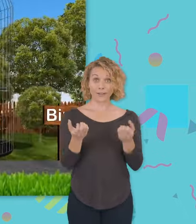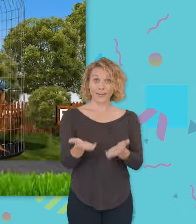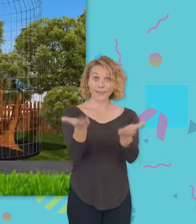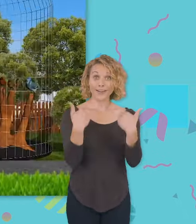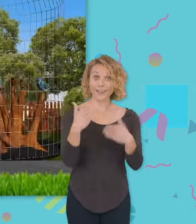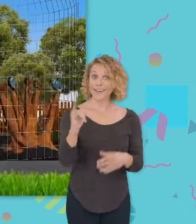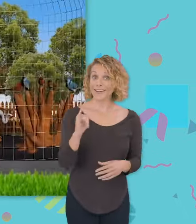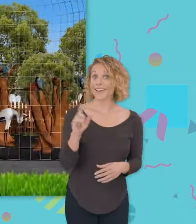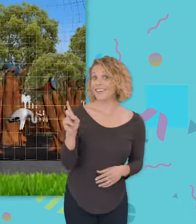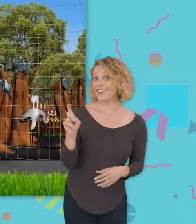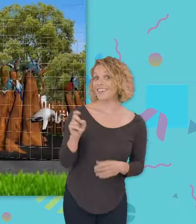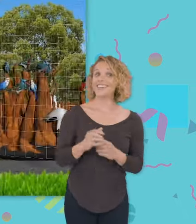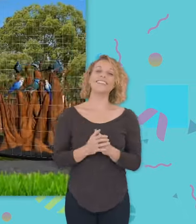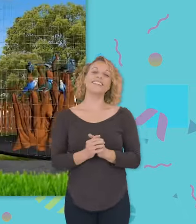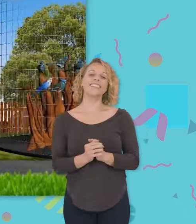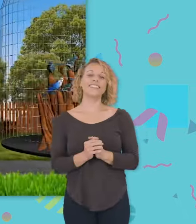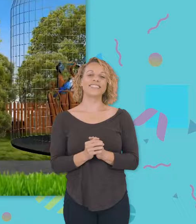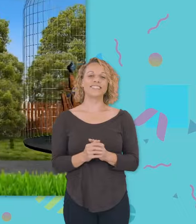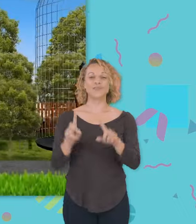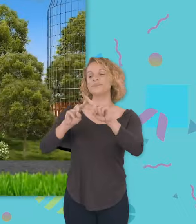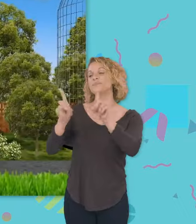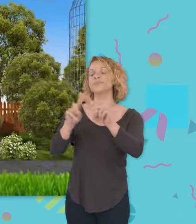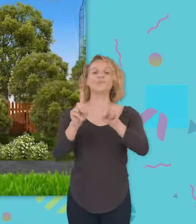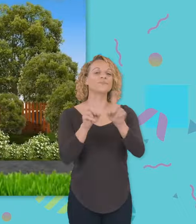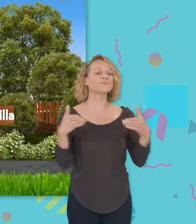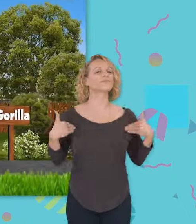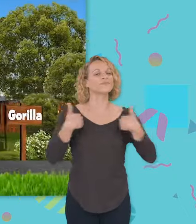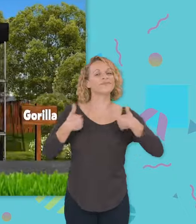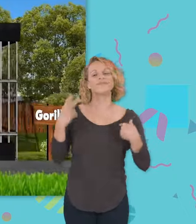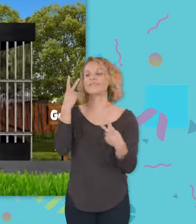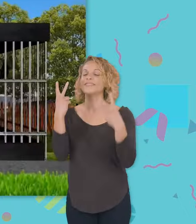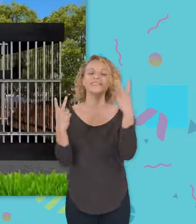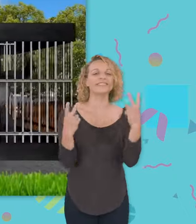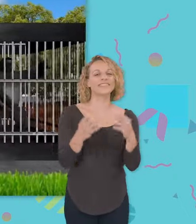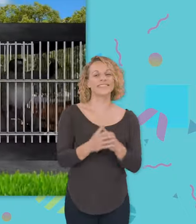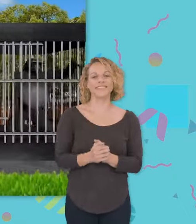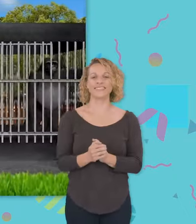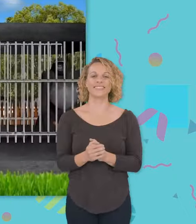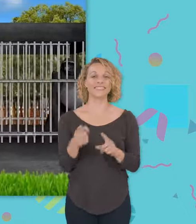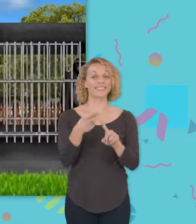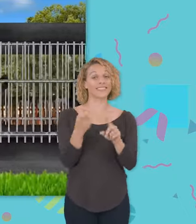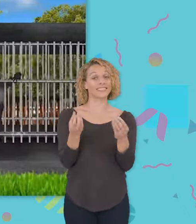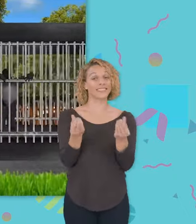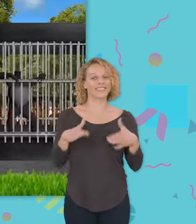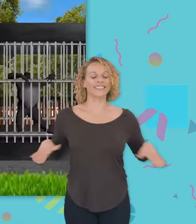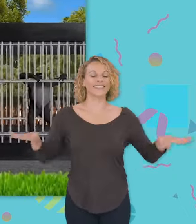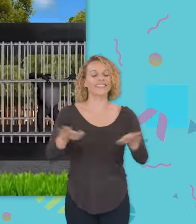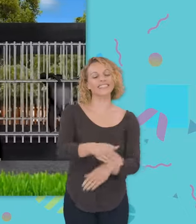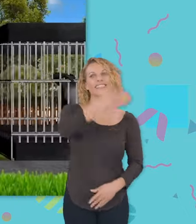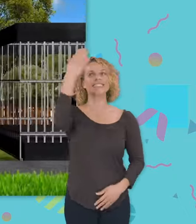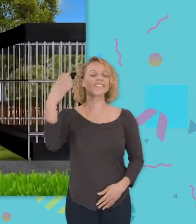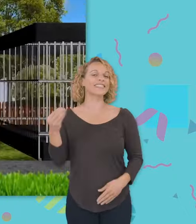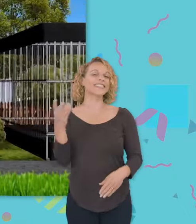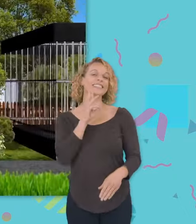Would you like to come too? So many animals to see, from the land,